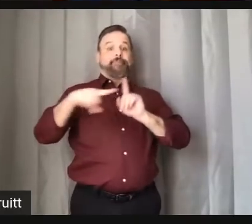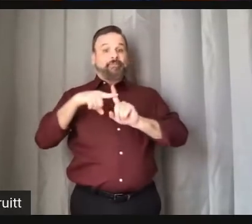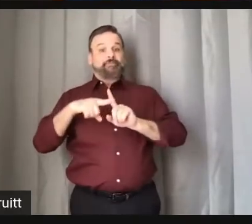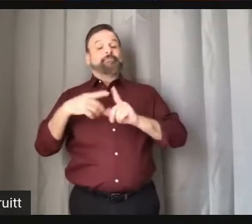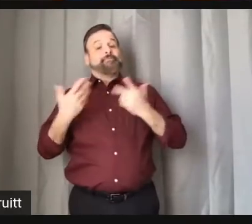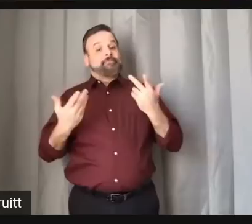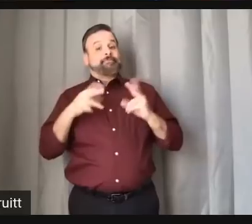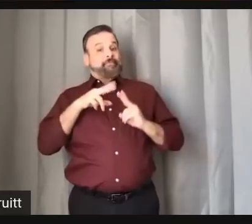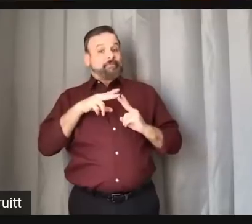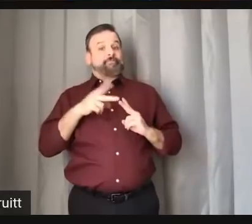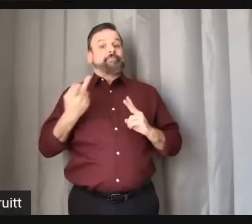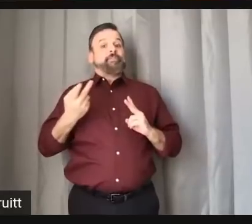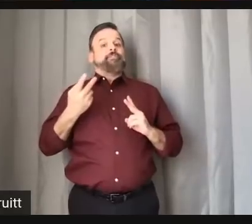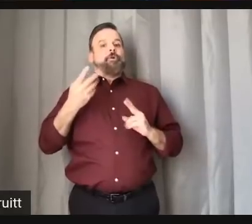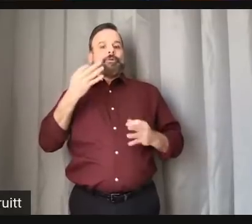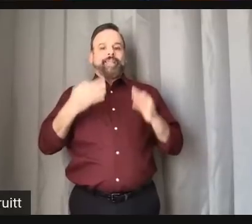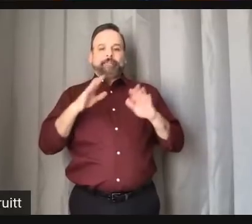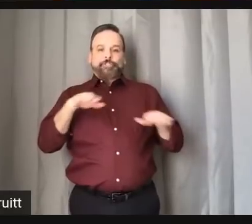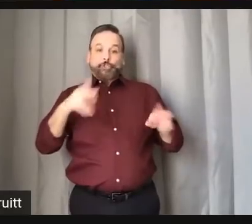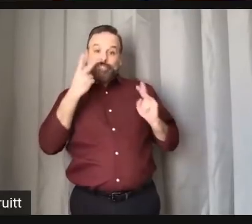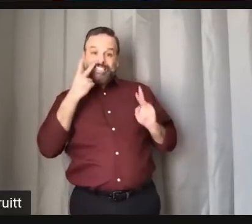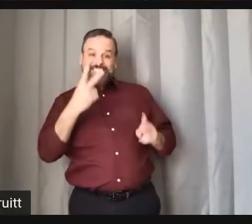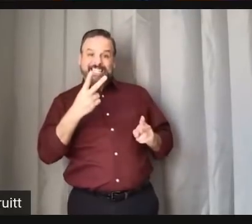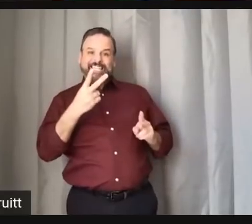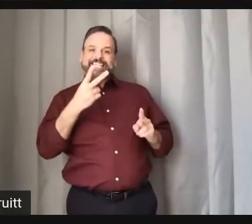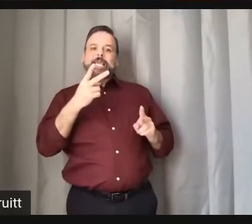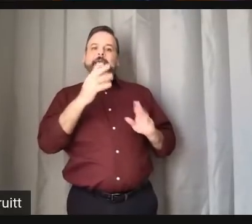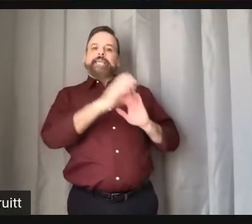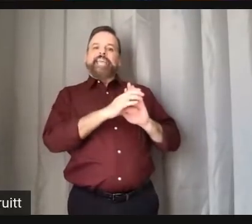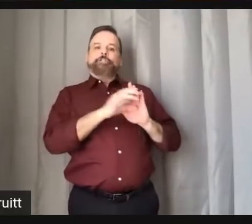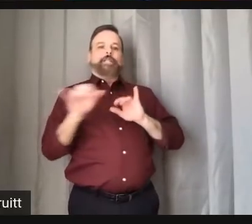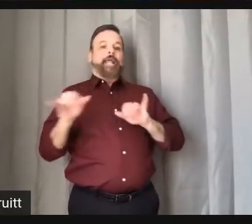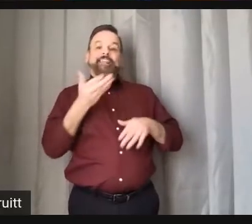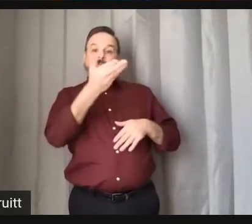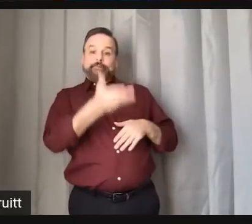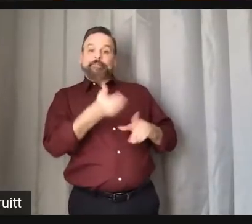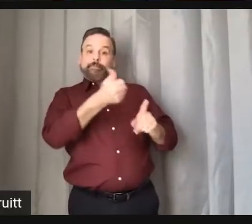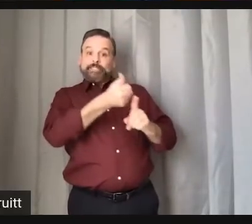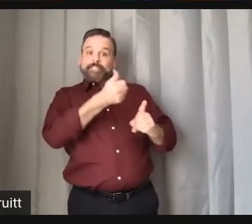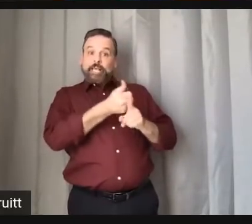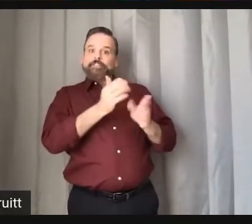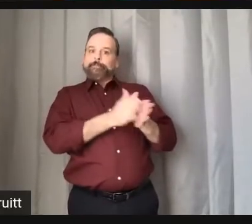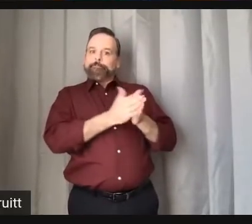we let themselves see themselves in books, then they don't have to wish that they were somebody else.